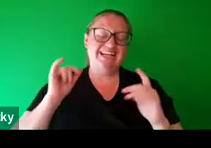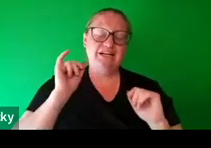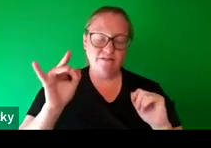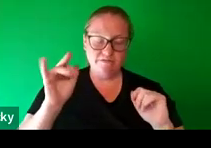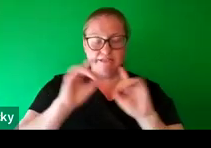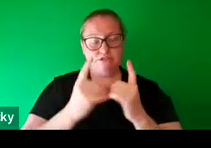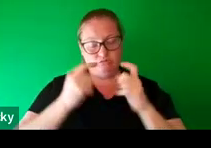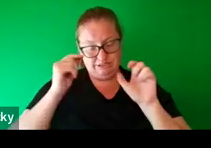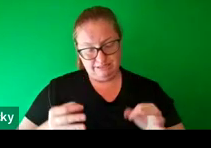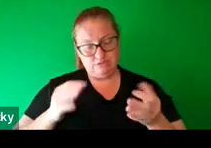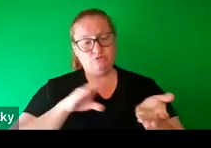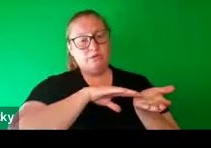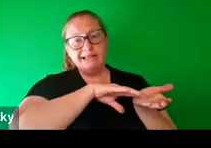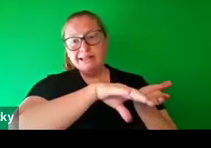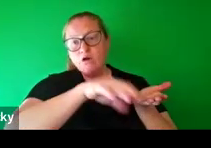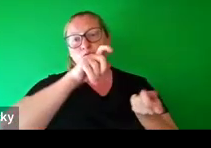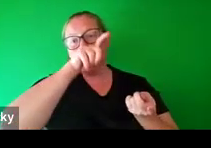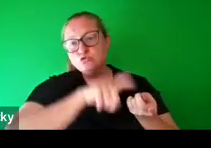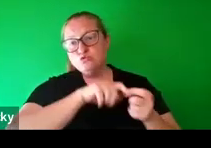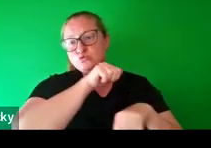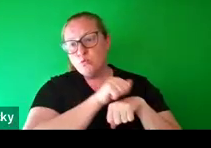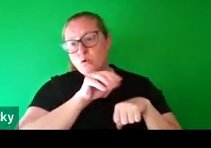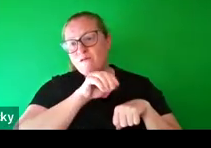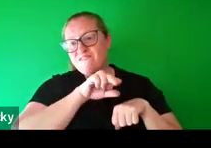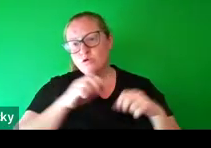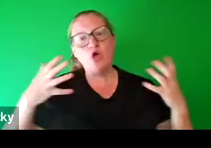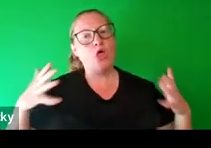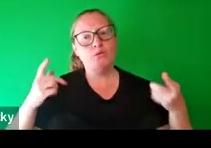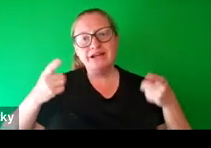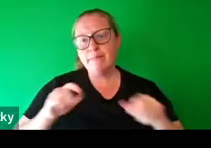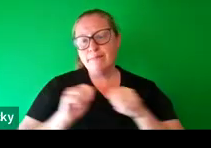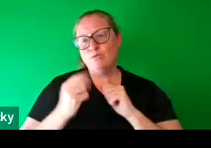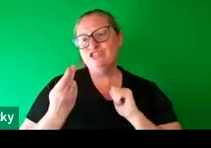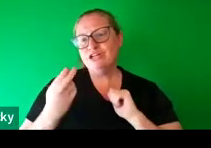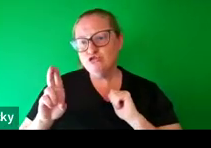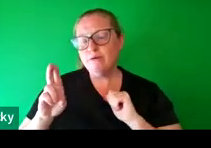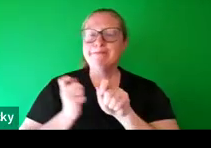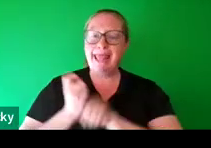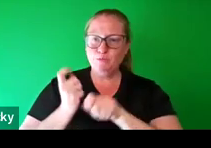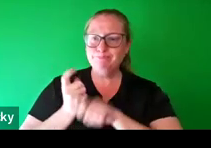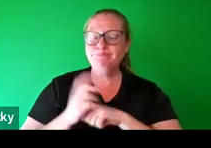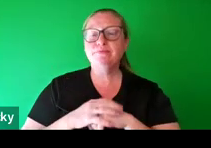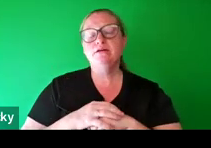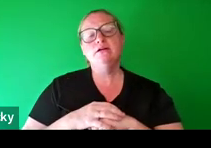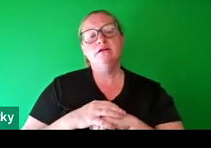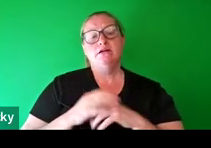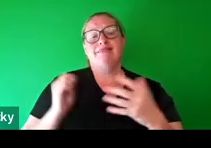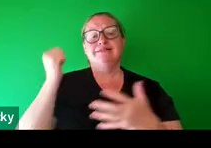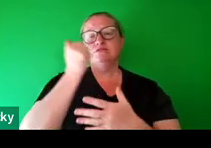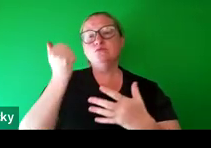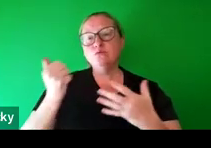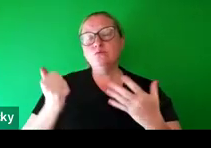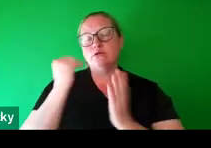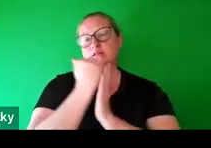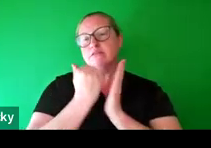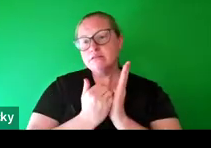or any layoffs. So that's happening right now in HR. It's an annual task that the seniority list is updated with